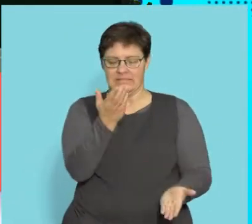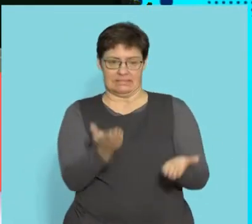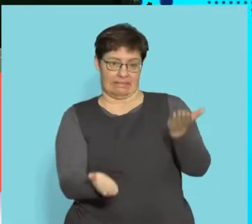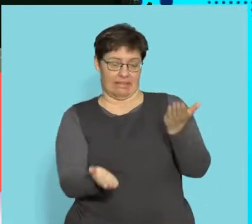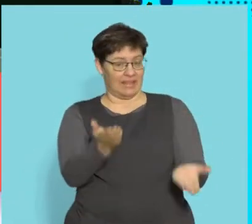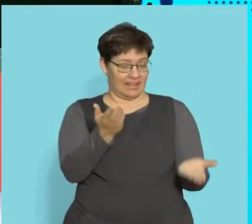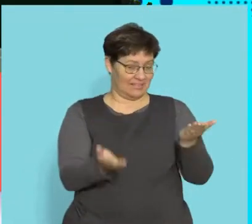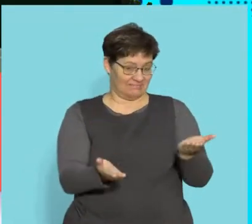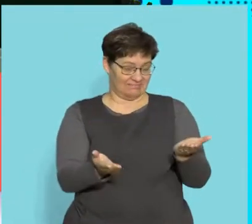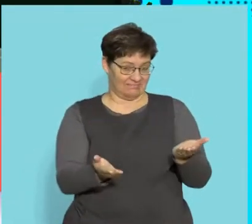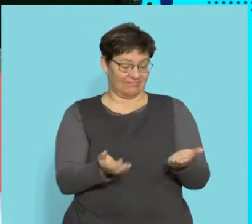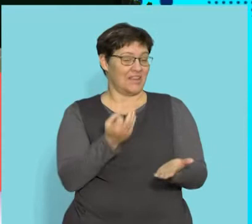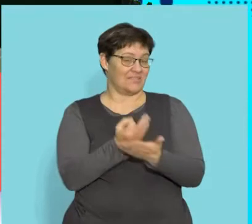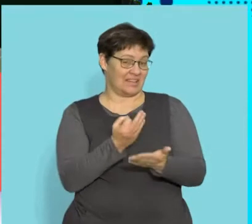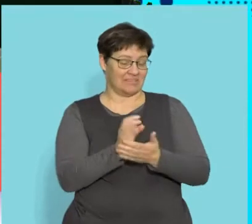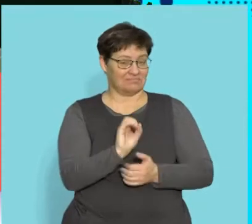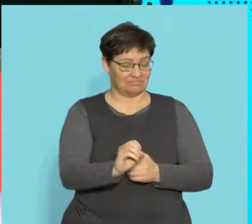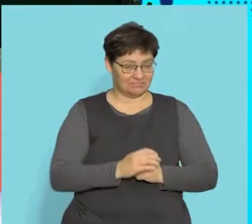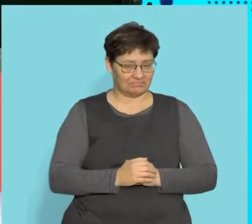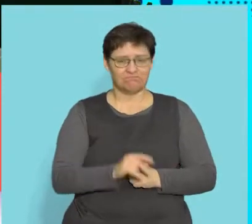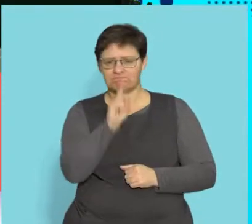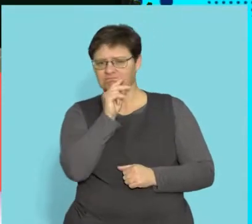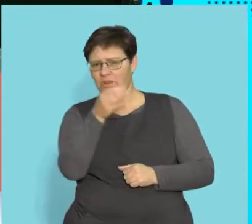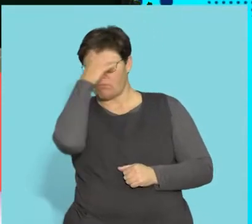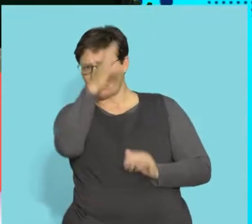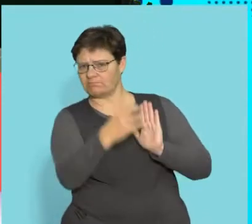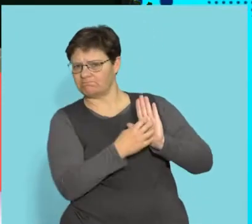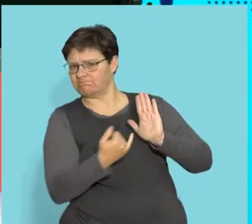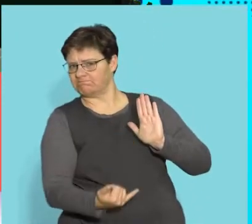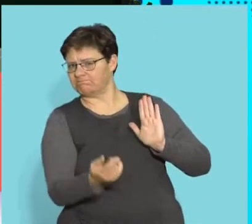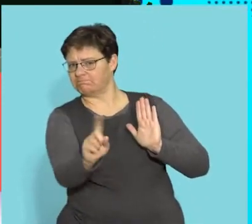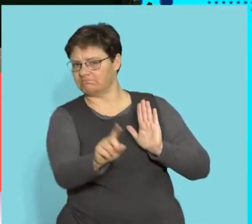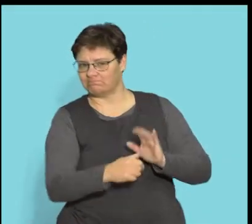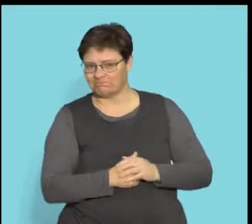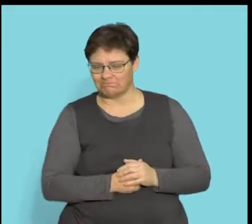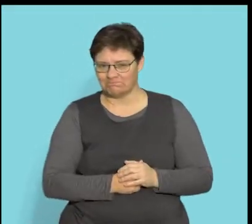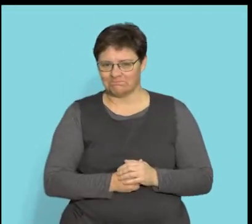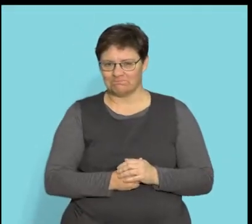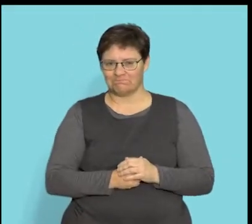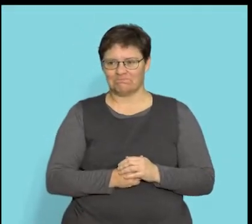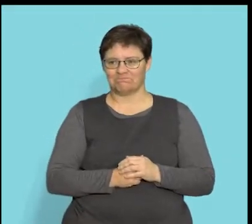scale factors. Let's have a look at our concept map for today.